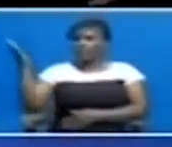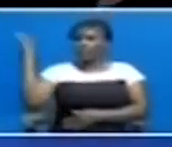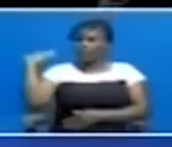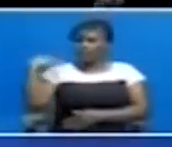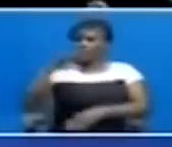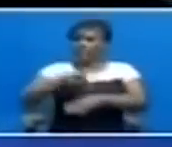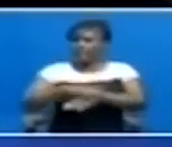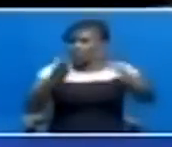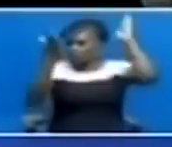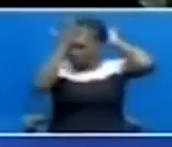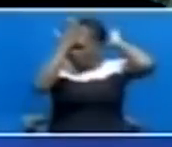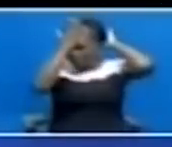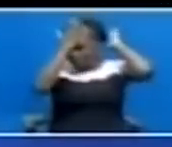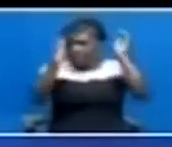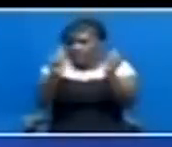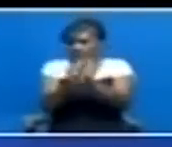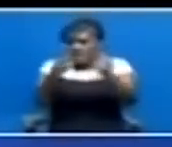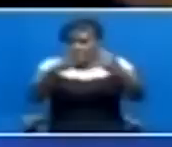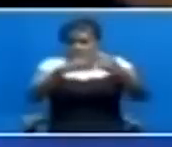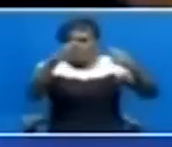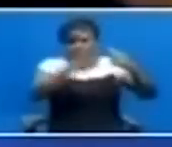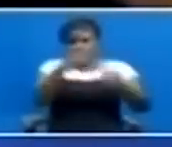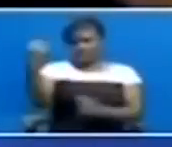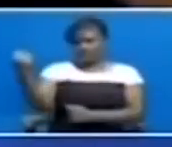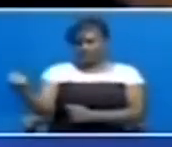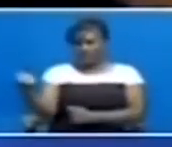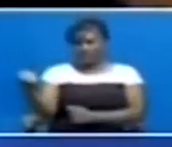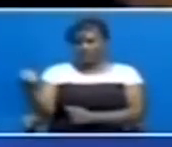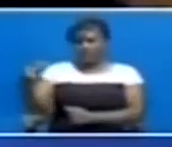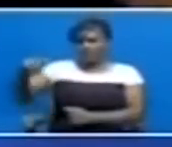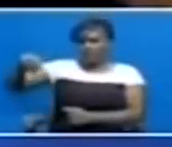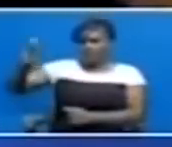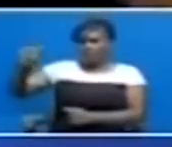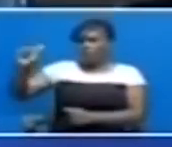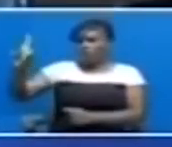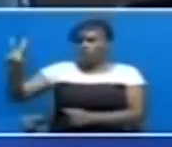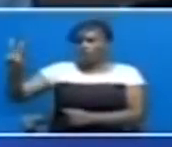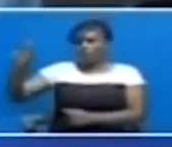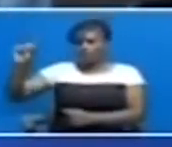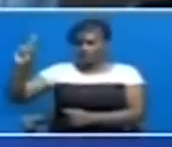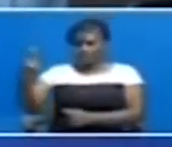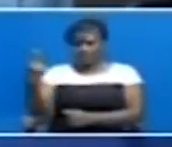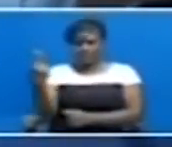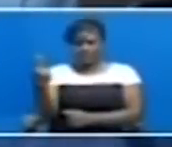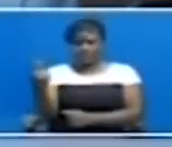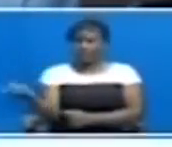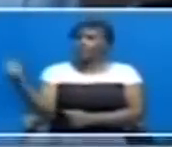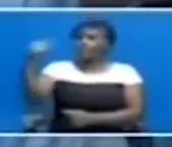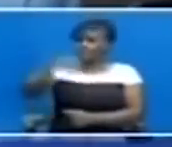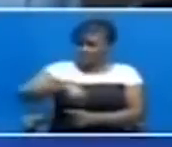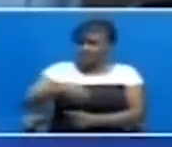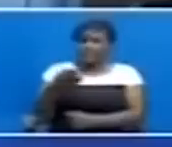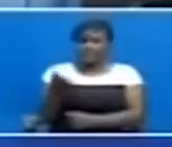visit from a Pope in September 1995, when Pope John Paul II was here. His coming really is